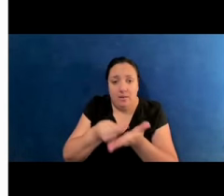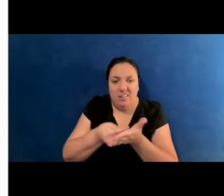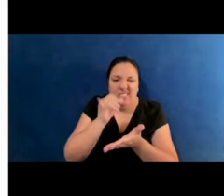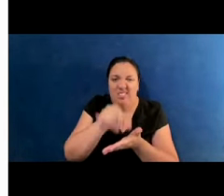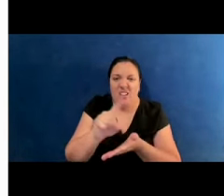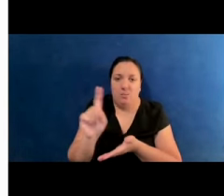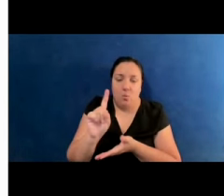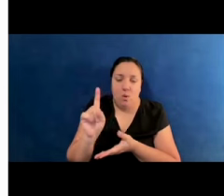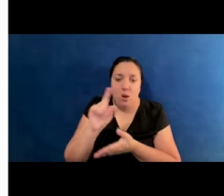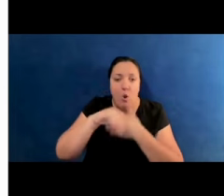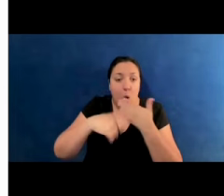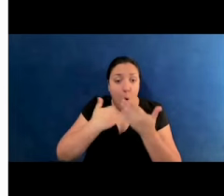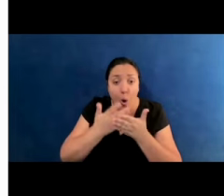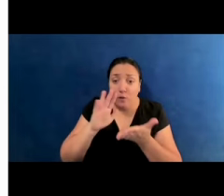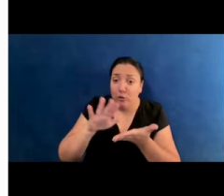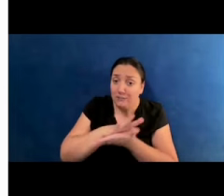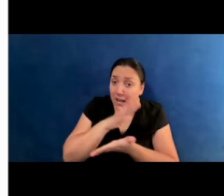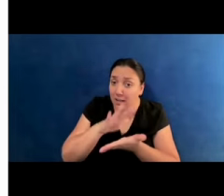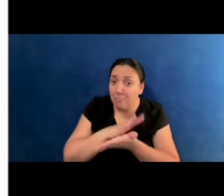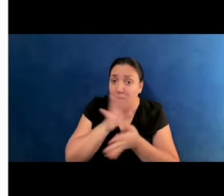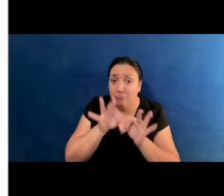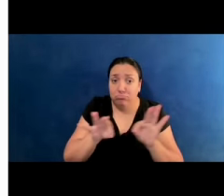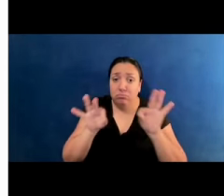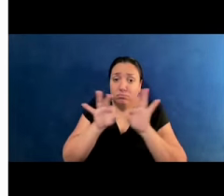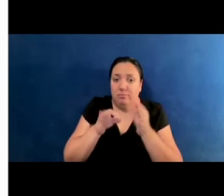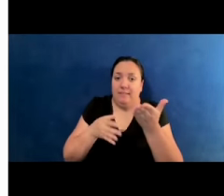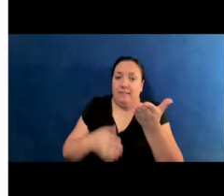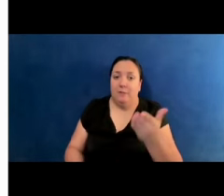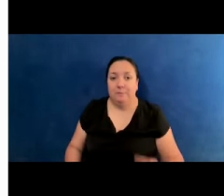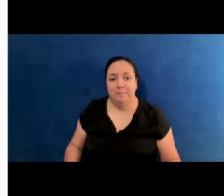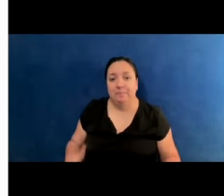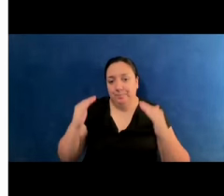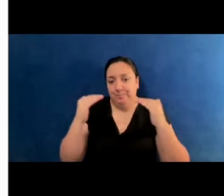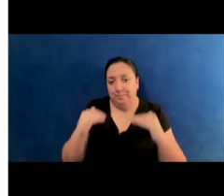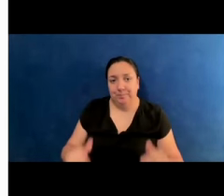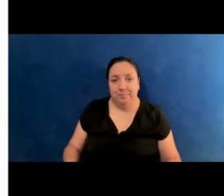your documents that you need, statements. We can go to the next slide.